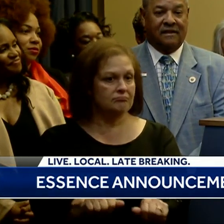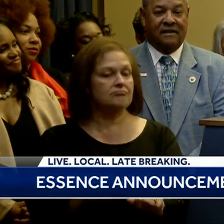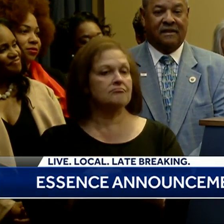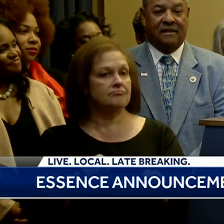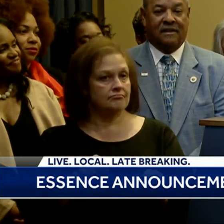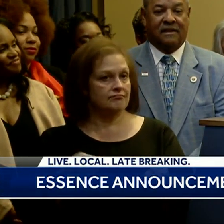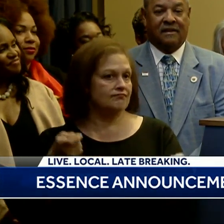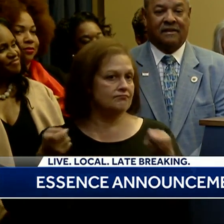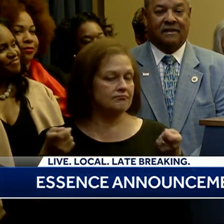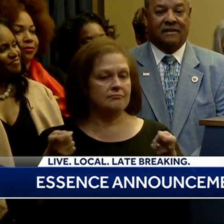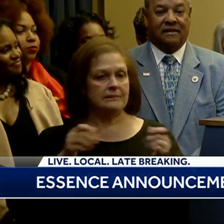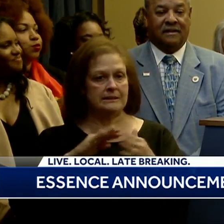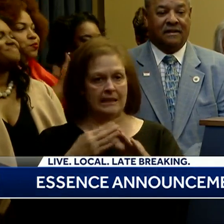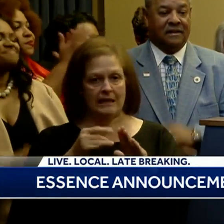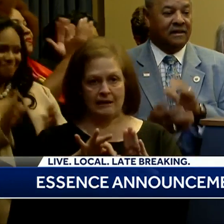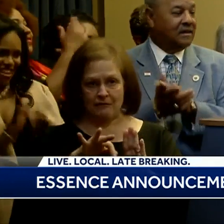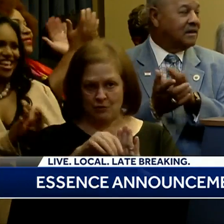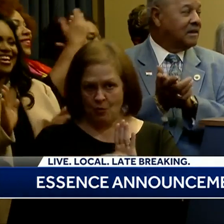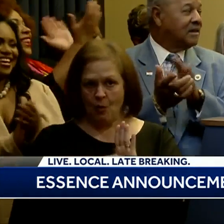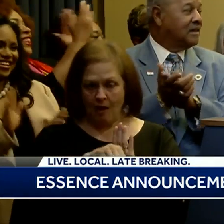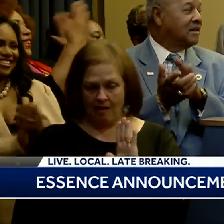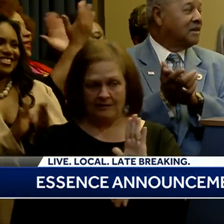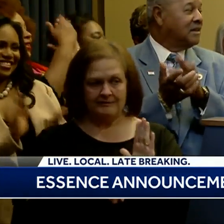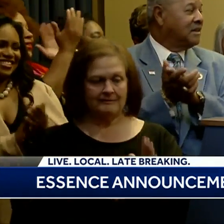Orleans to the next level.